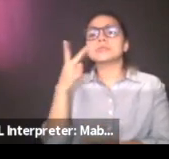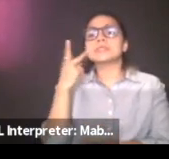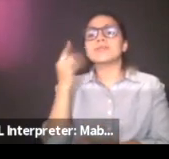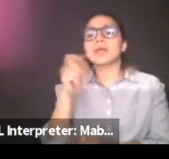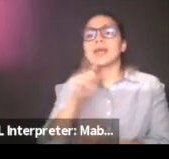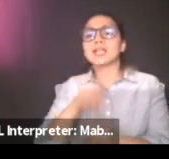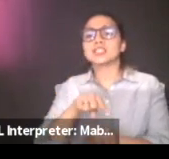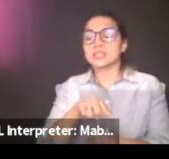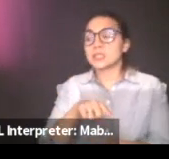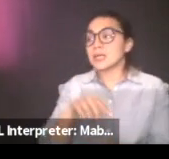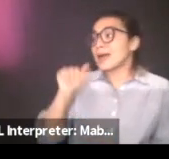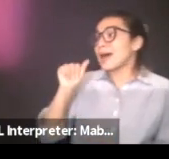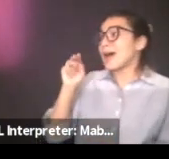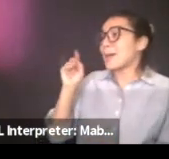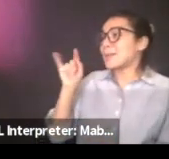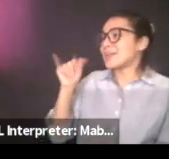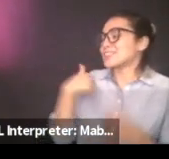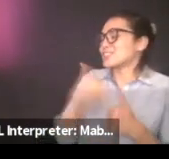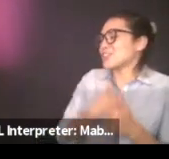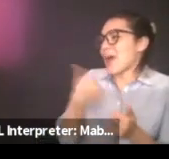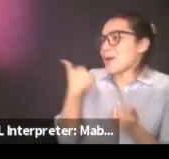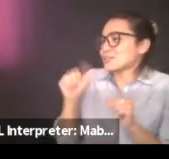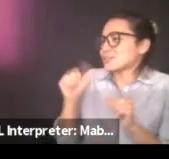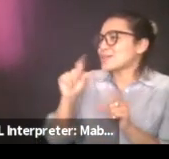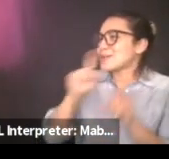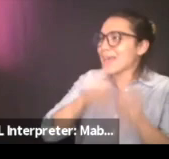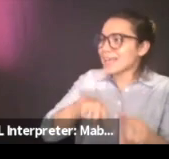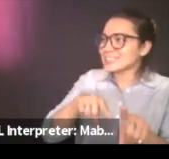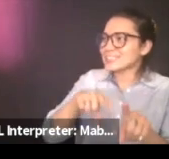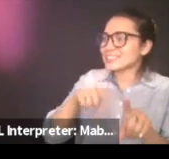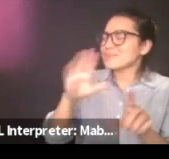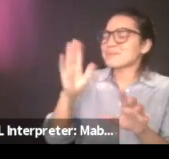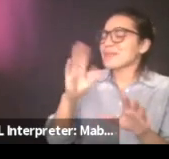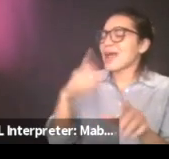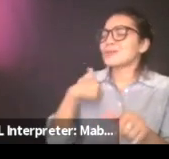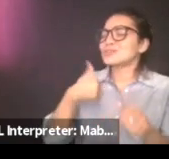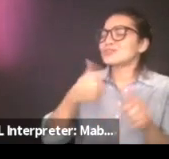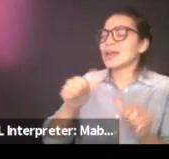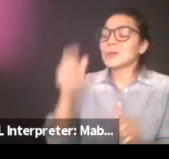Sorry, I was trying to listen to Sujatha and look at the chat box at the same time.